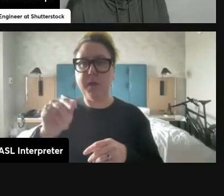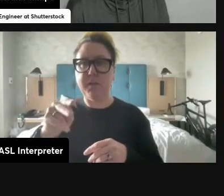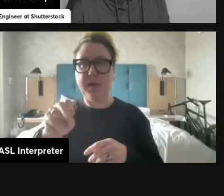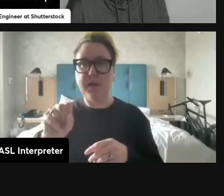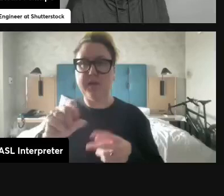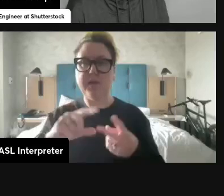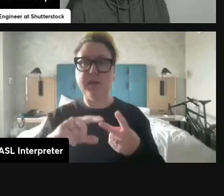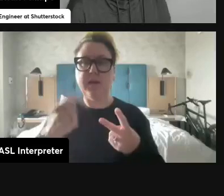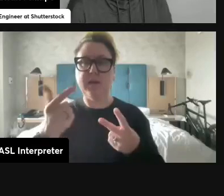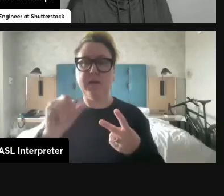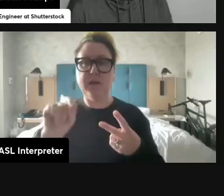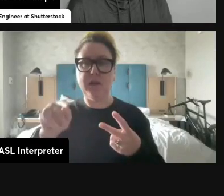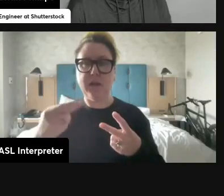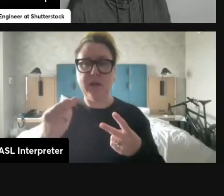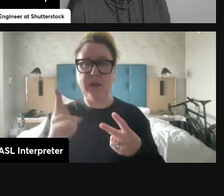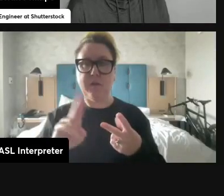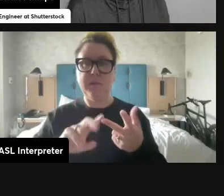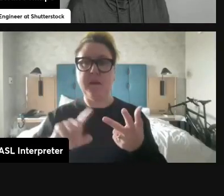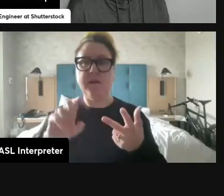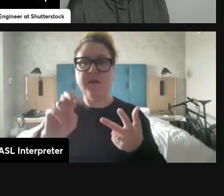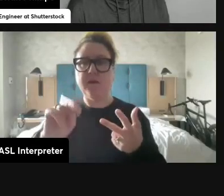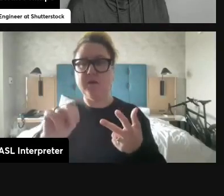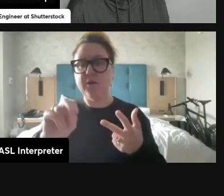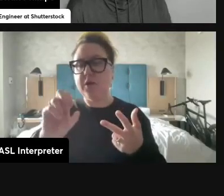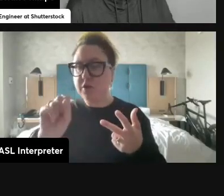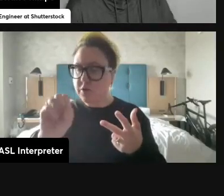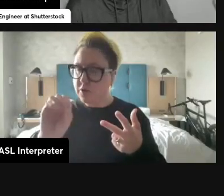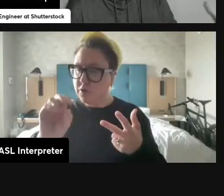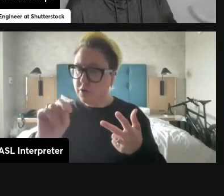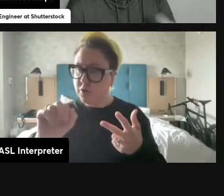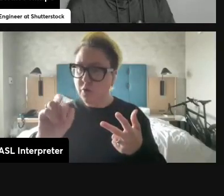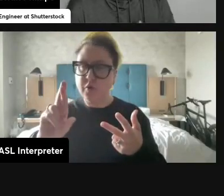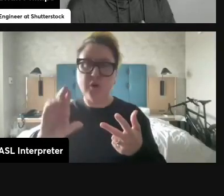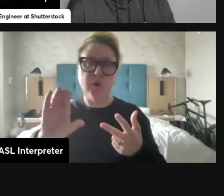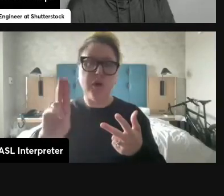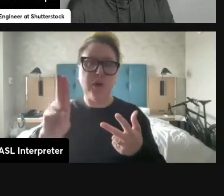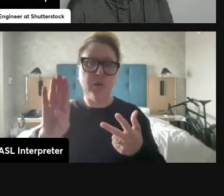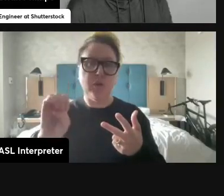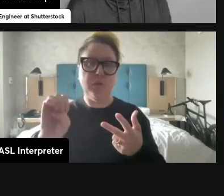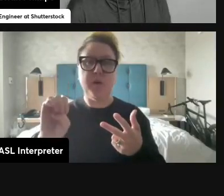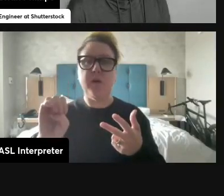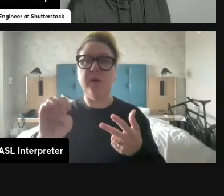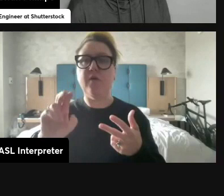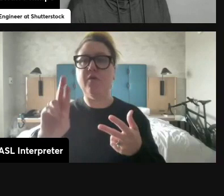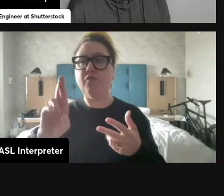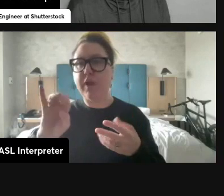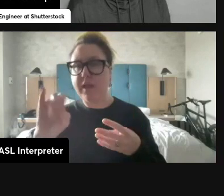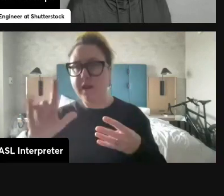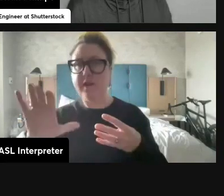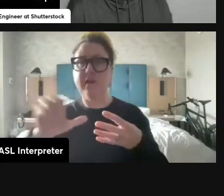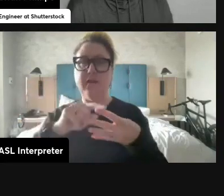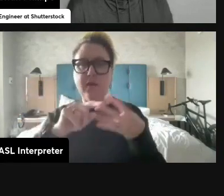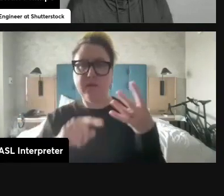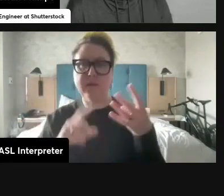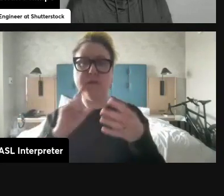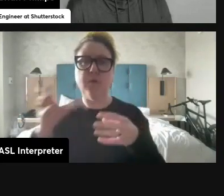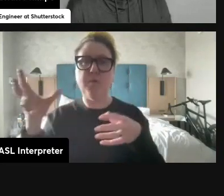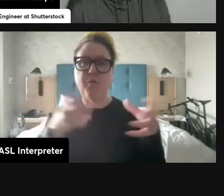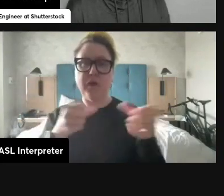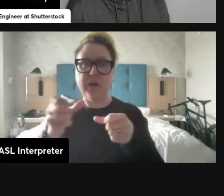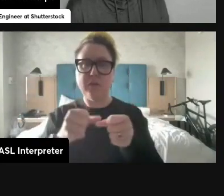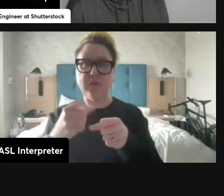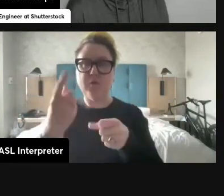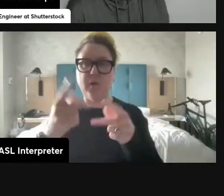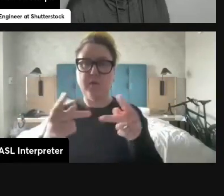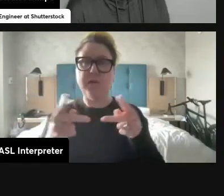pipelines, SonarQube, New Relic, all sorts of different tools, and bringing those into one place has been really valuable to